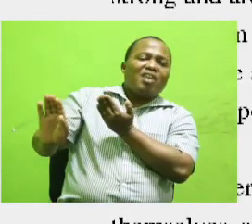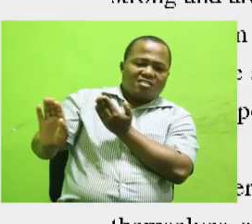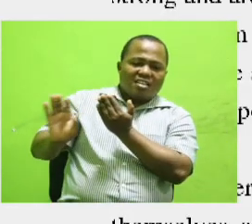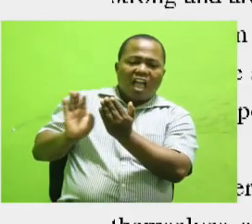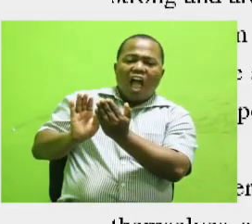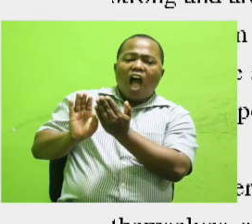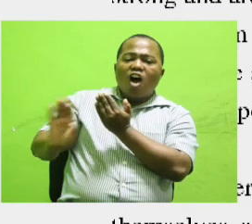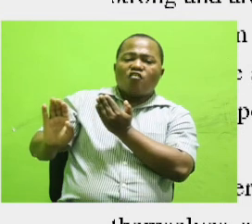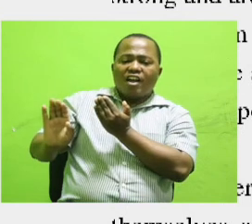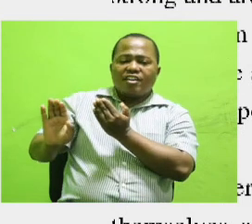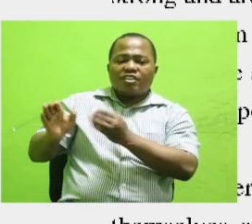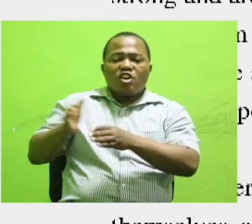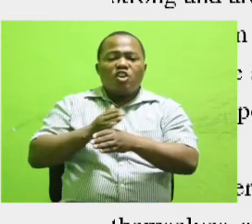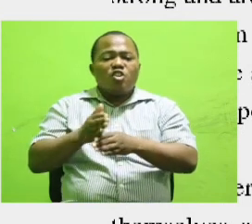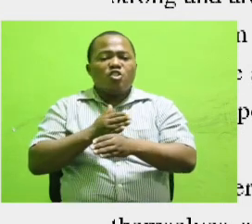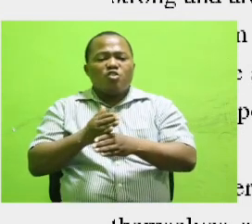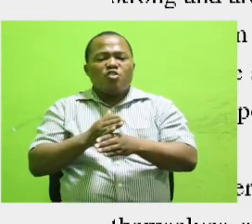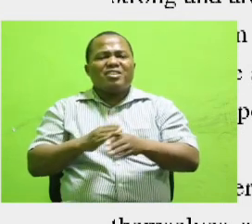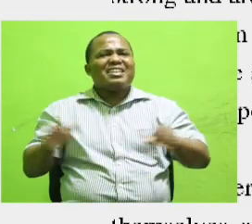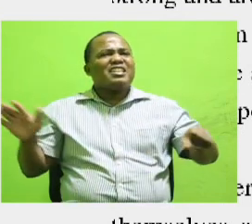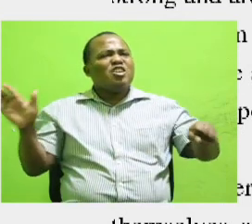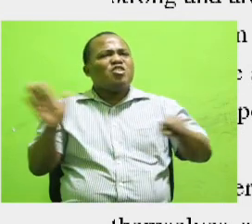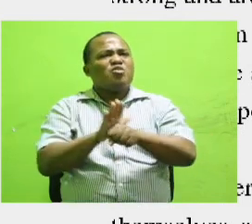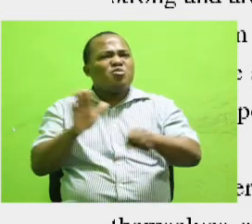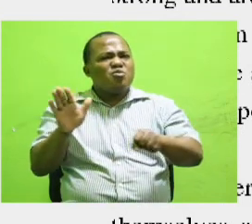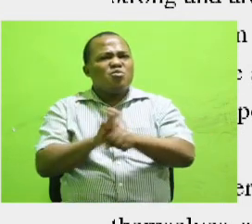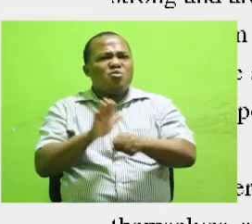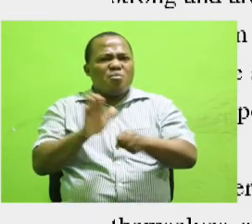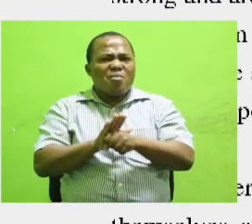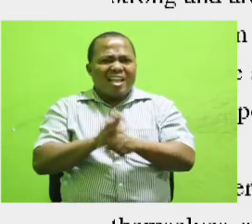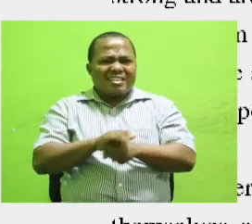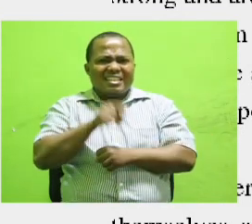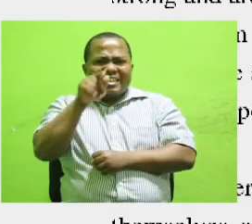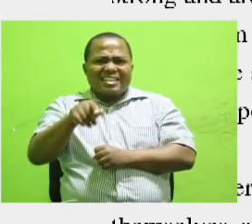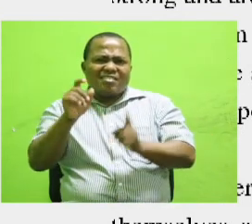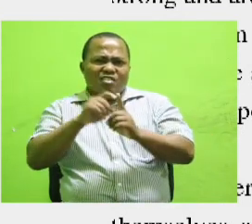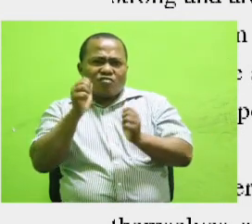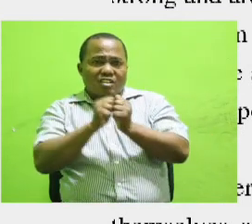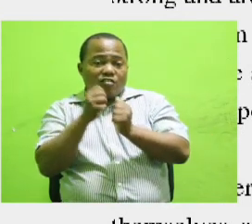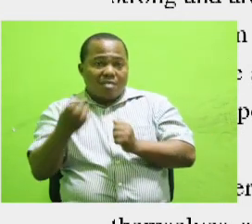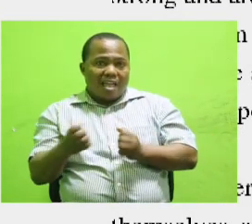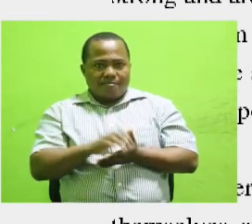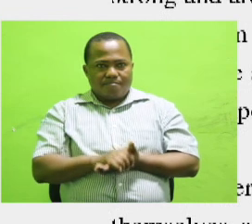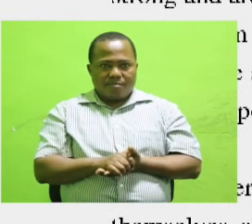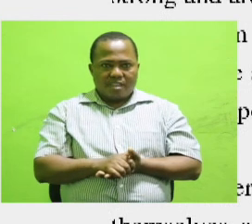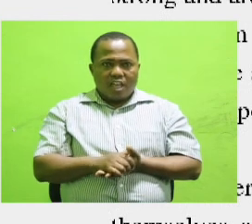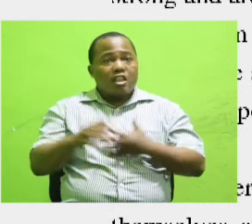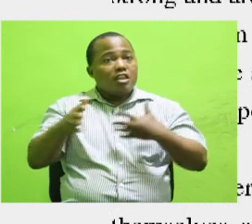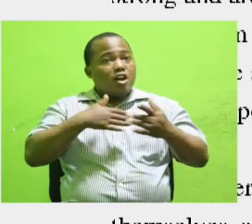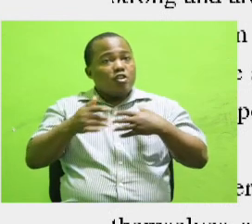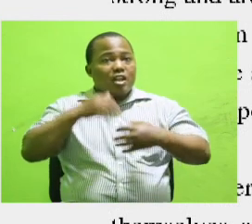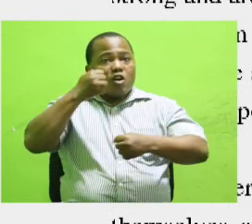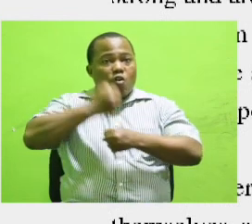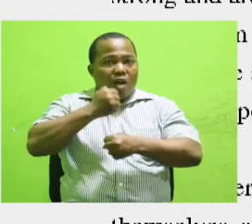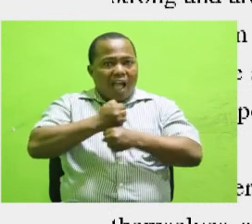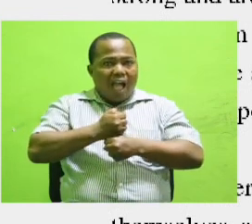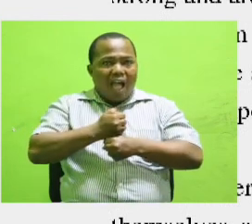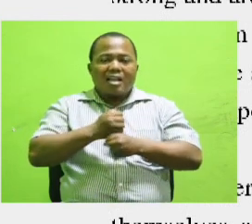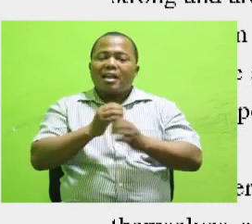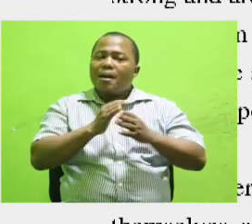them. Even though you think that you're helping them by pitying them, by always doing their work,